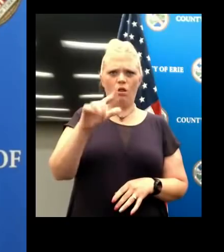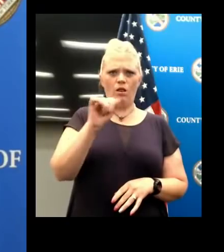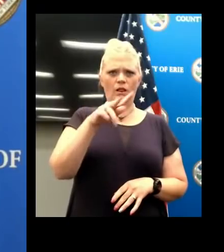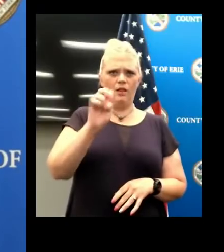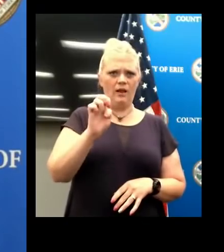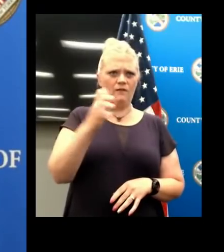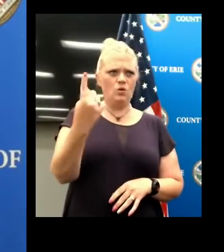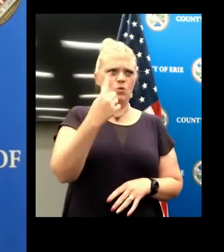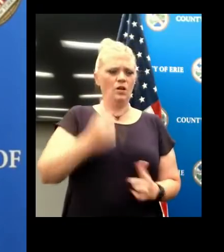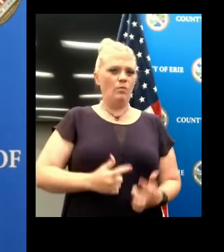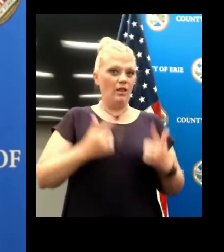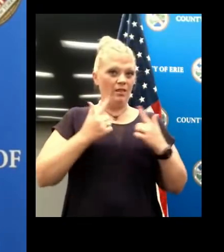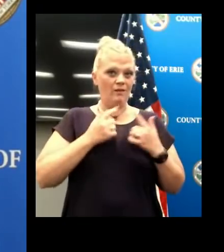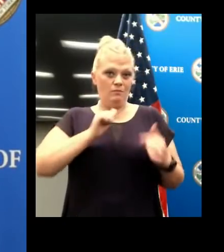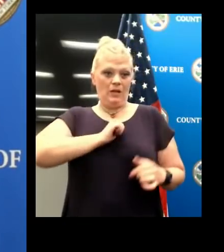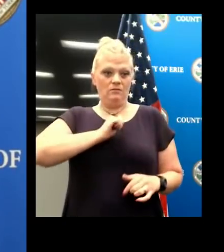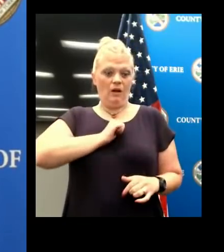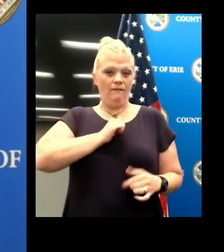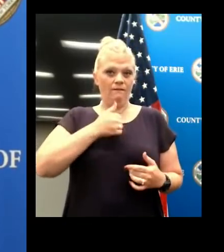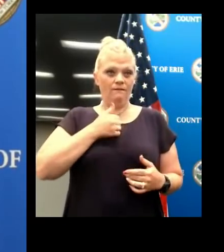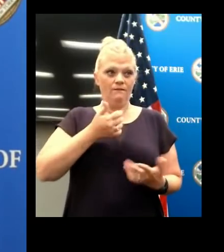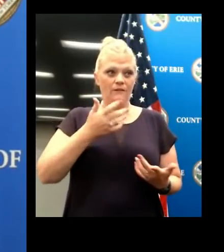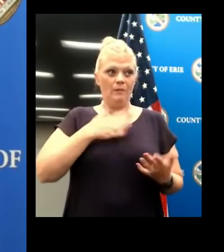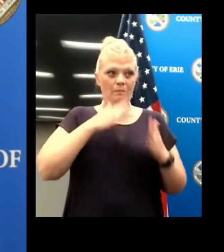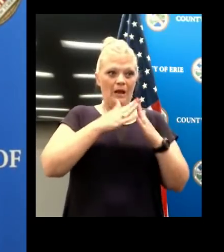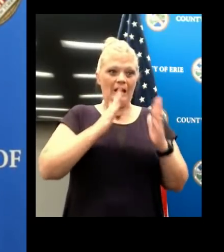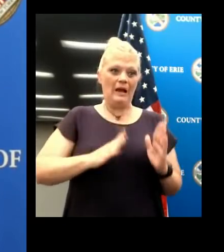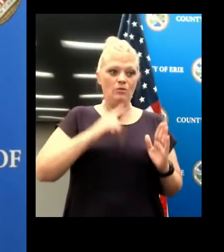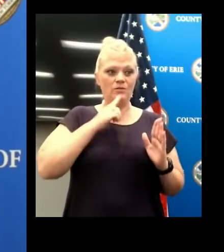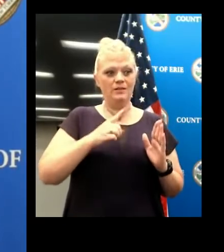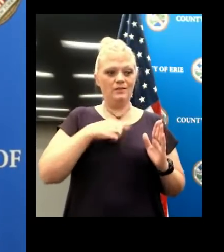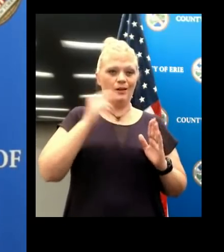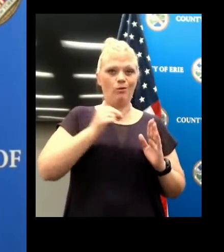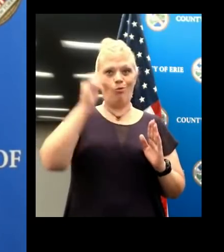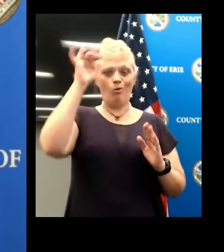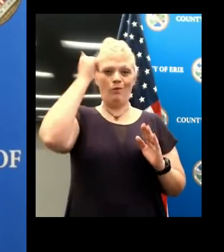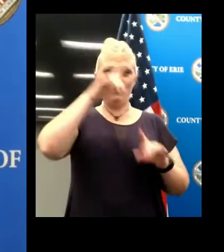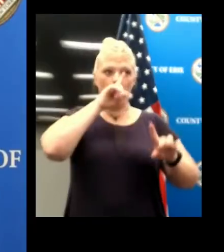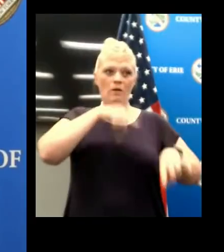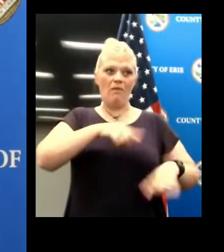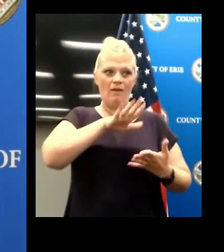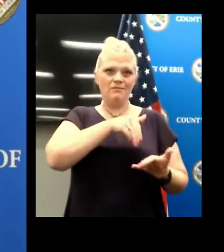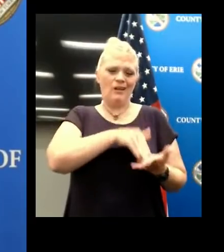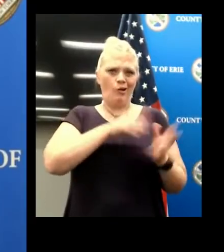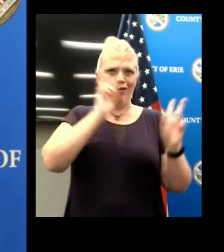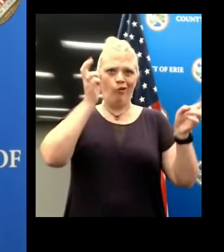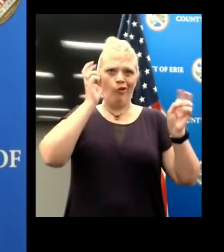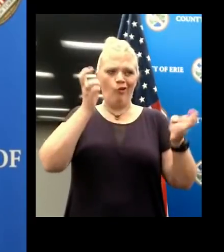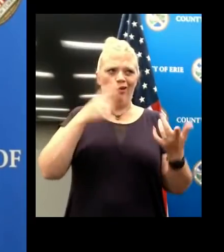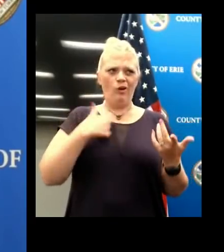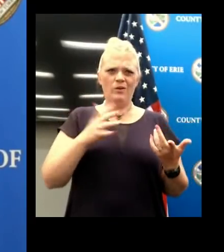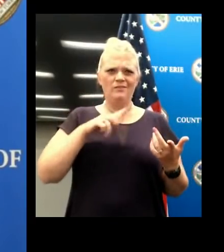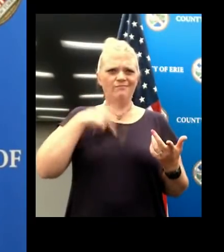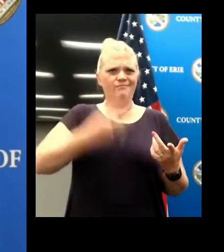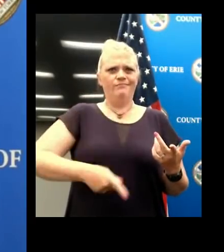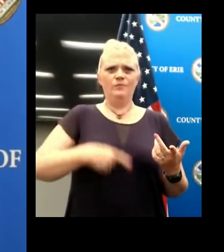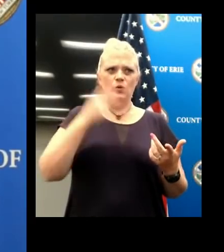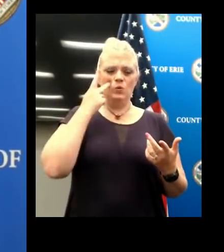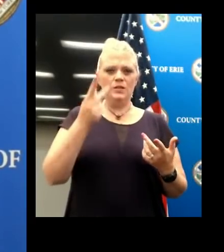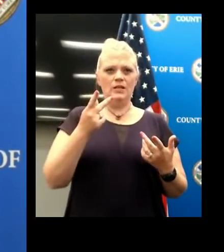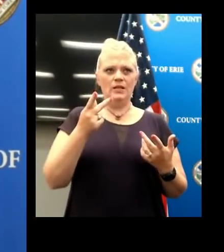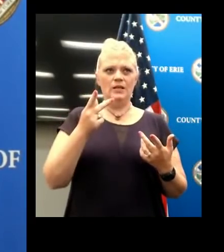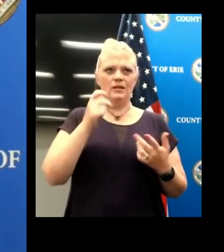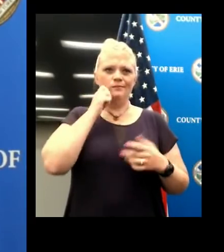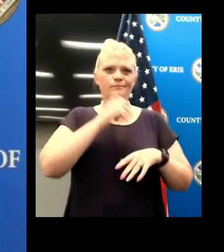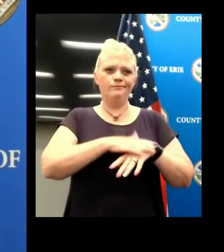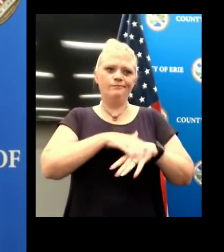lives in North Buffalo, and I jokingly refer to my house as the North Buffalo Command Center, it was very distressing to see incidents of racial unrest in